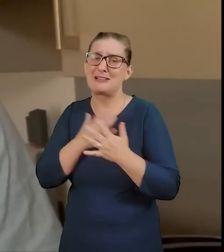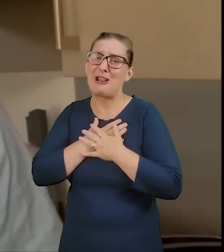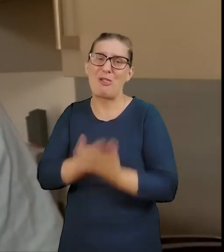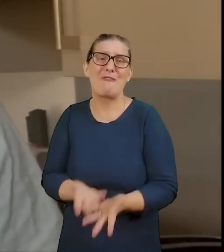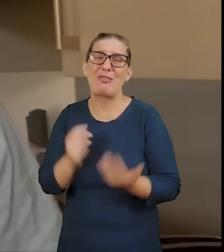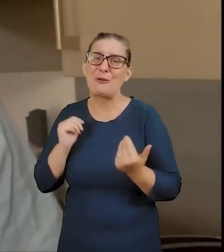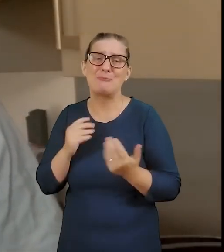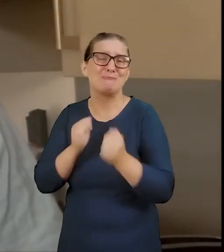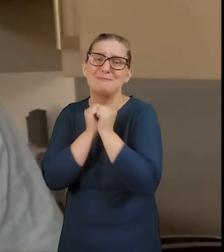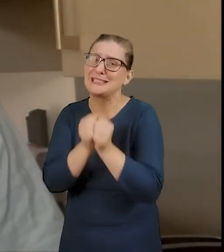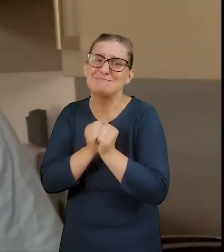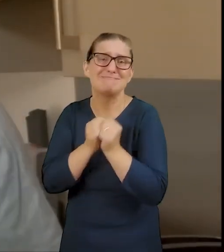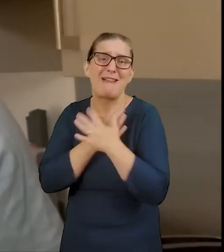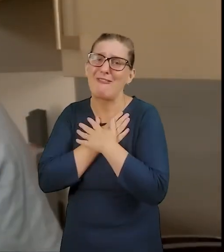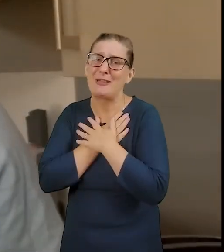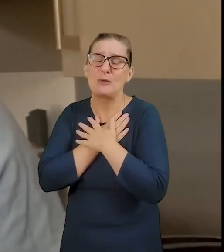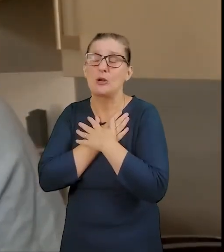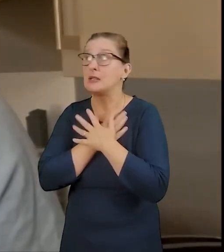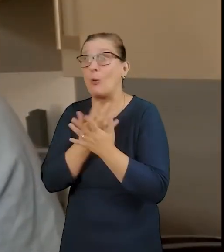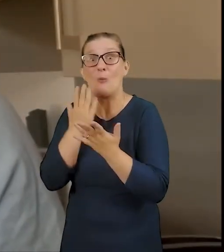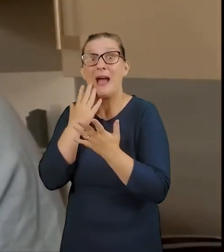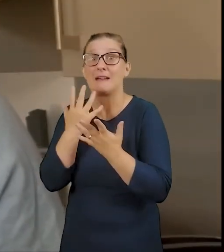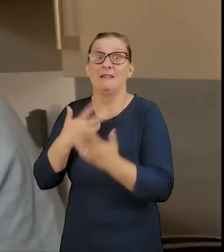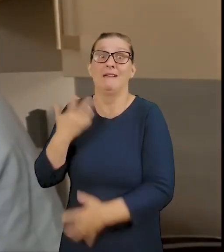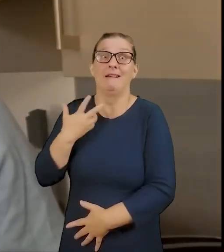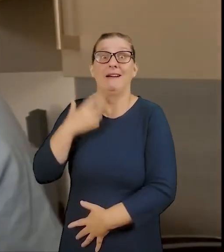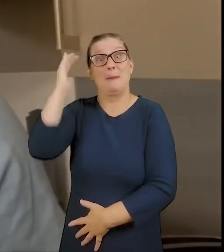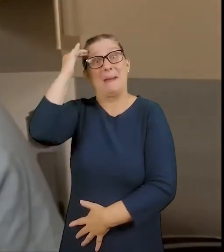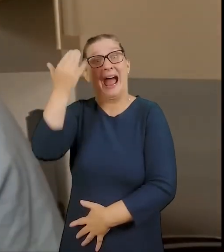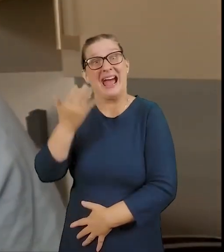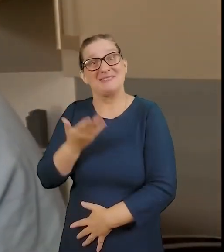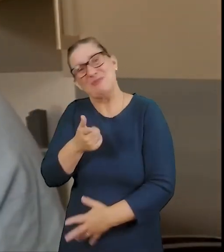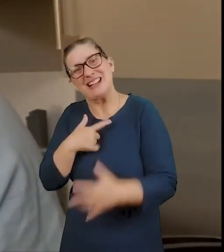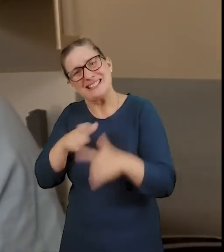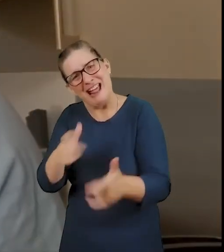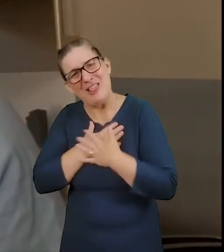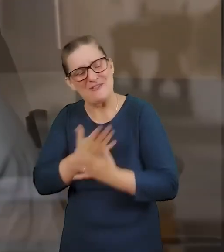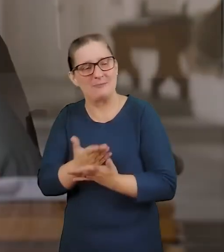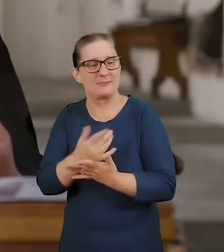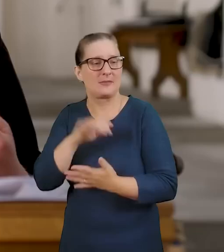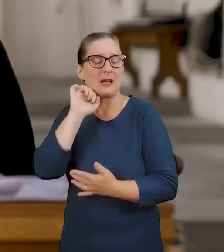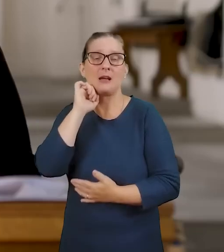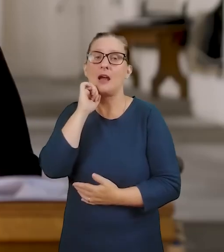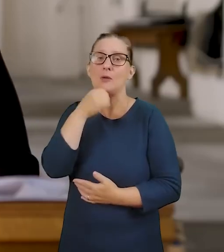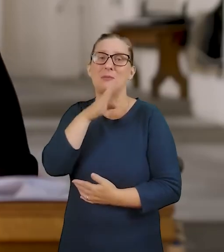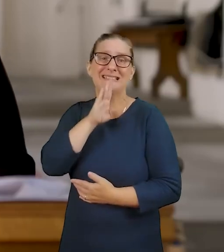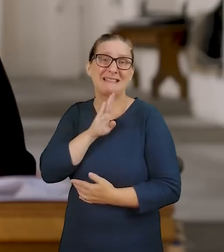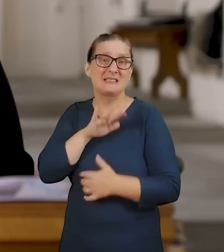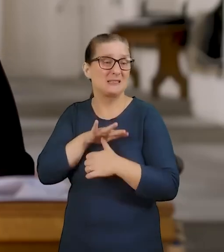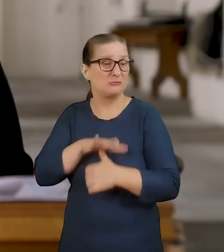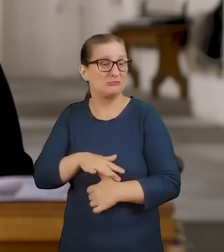me. And I just love them. I love them dearly. Even when they drive me mad, I love them.